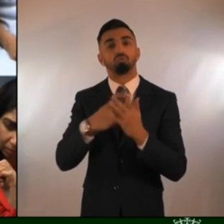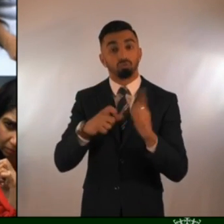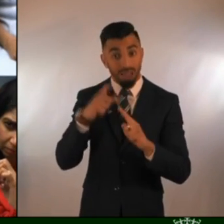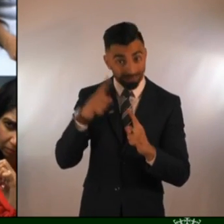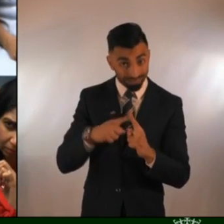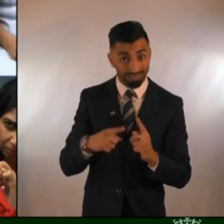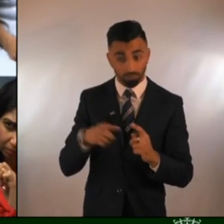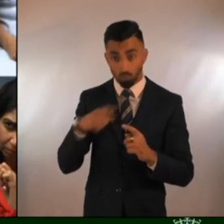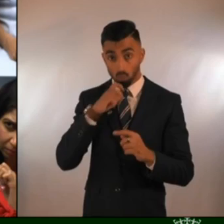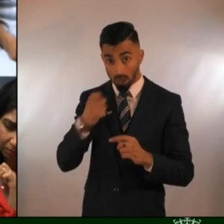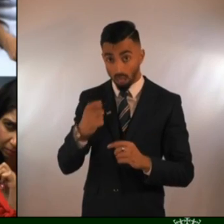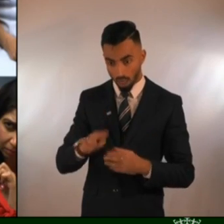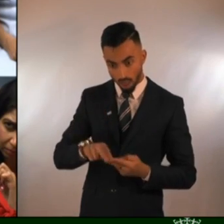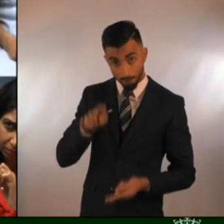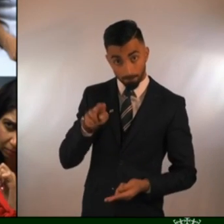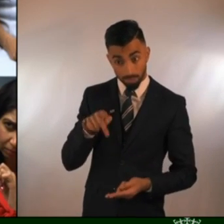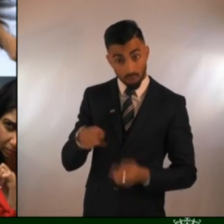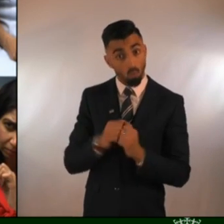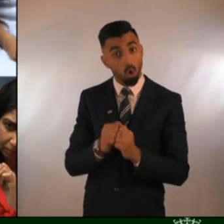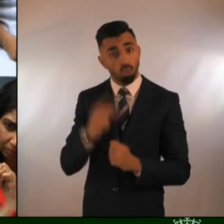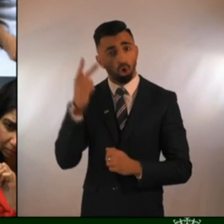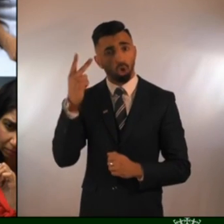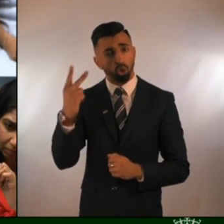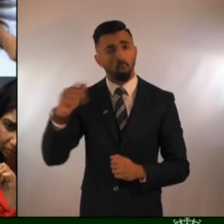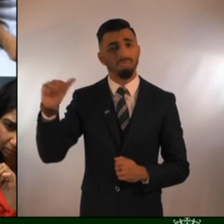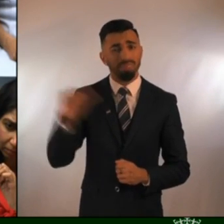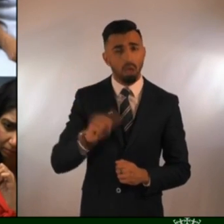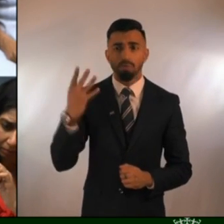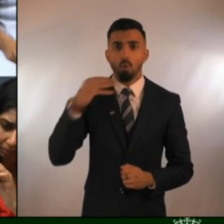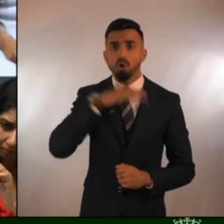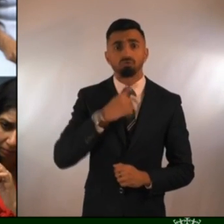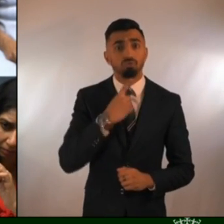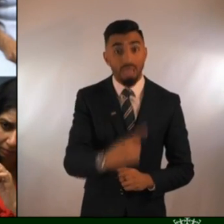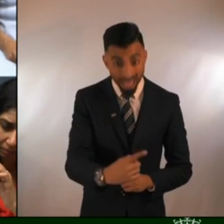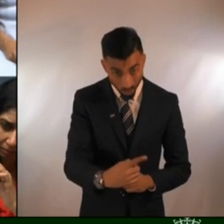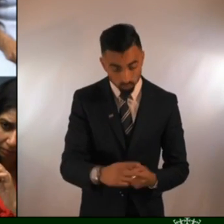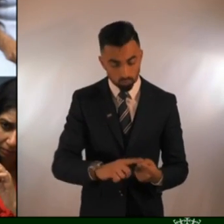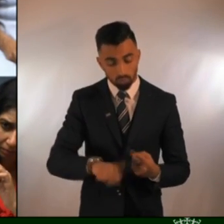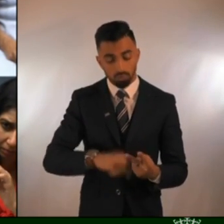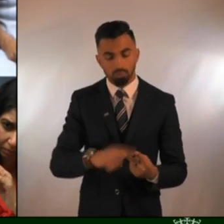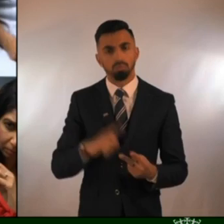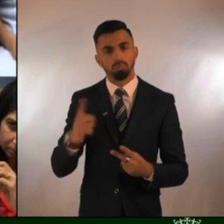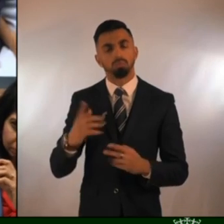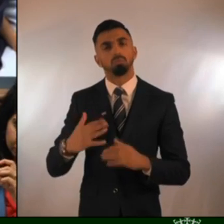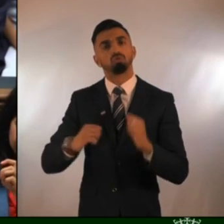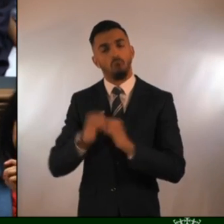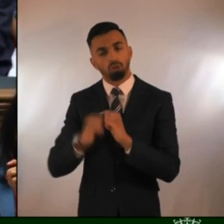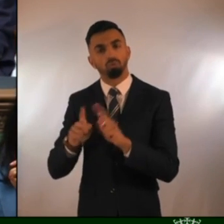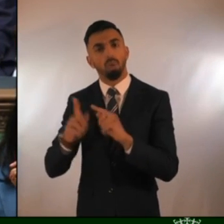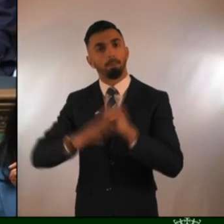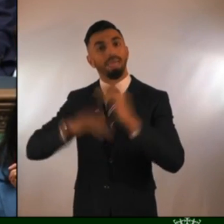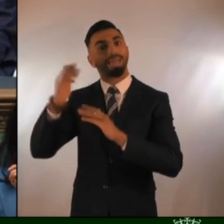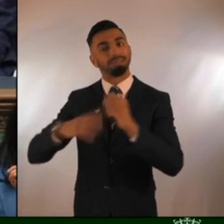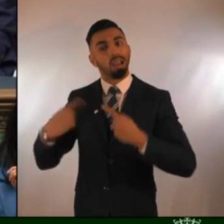cut worth £2,400 on a typical R&D claim. The structures and buildings allowance will be increased from 2%